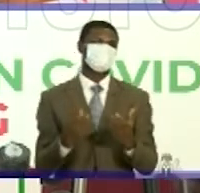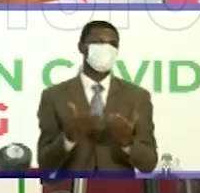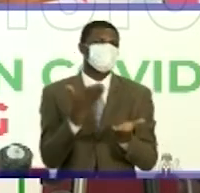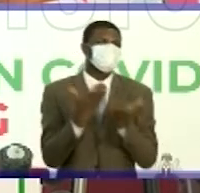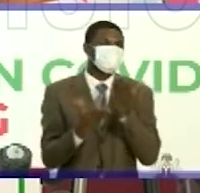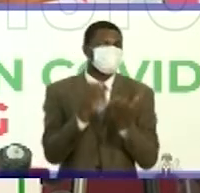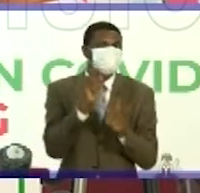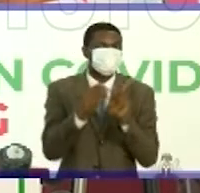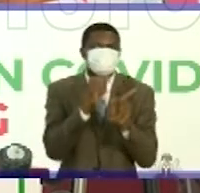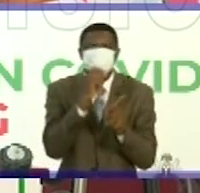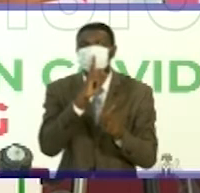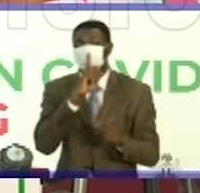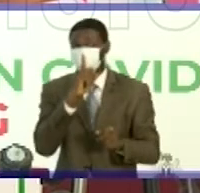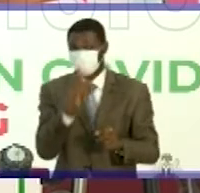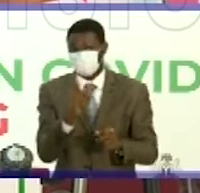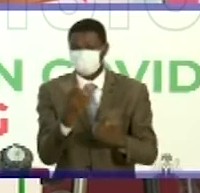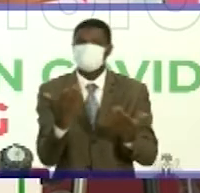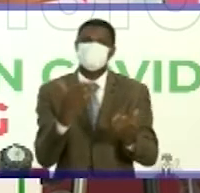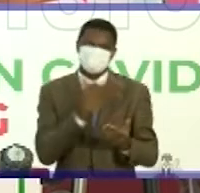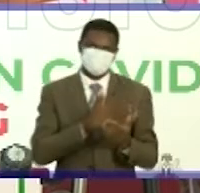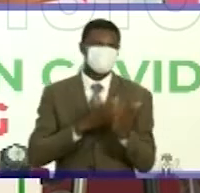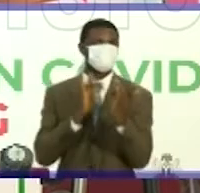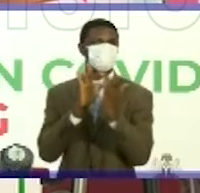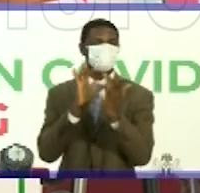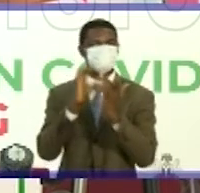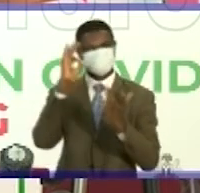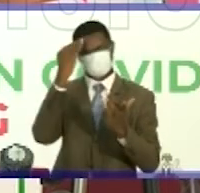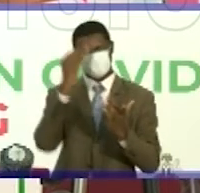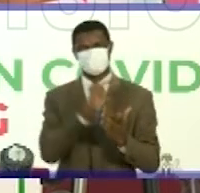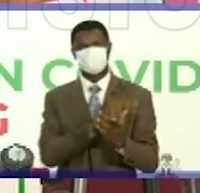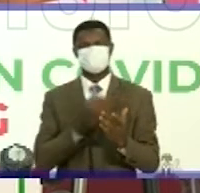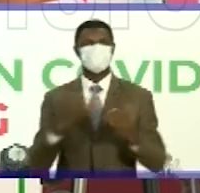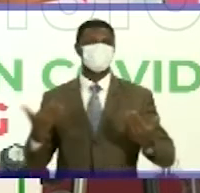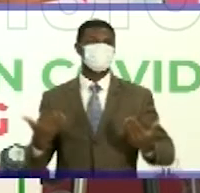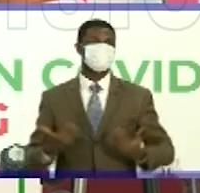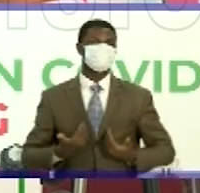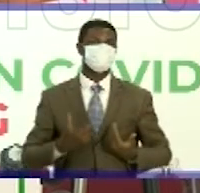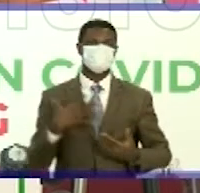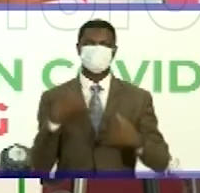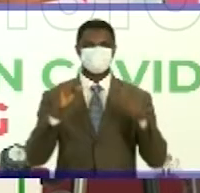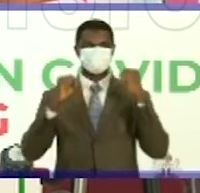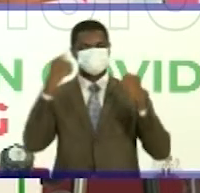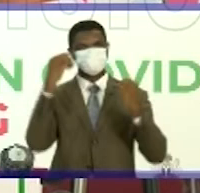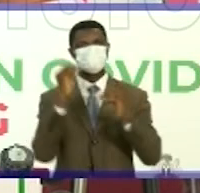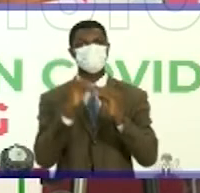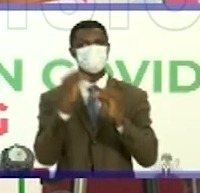are not certain, please contact the Federal Ministry of Youth and Sports for further guidance.